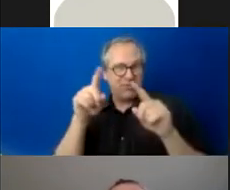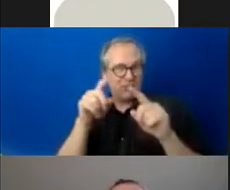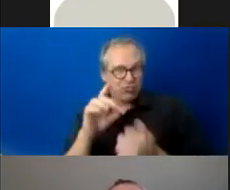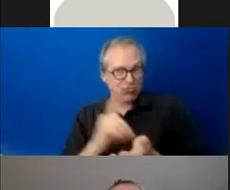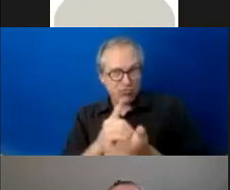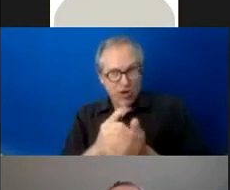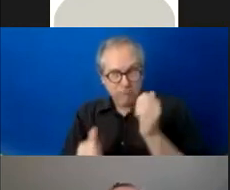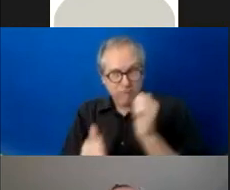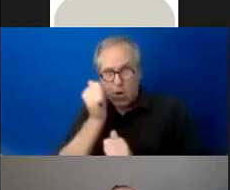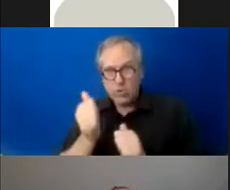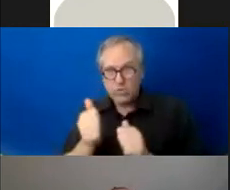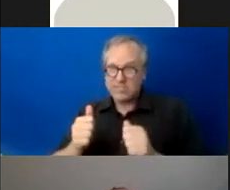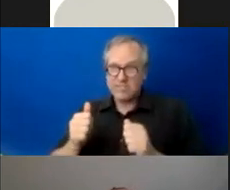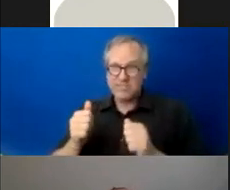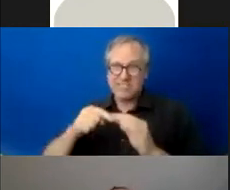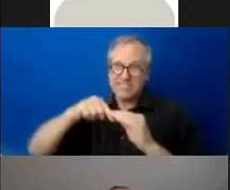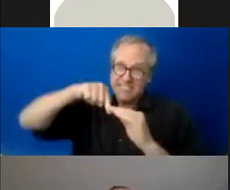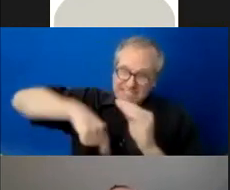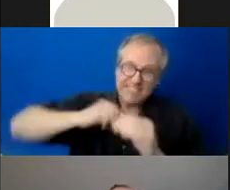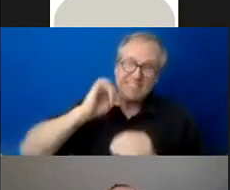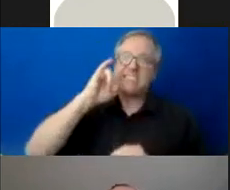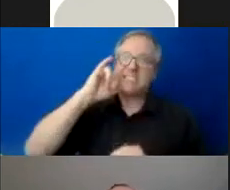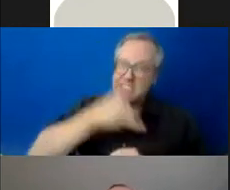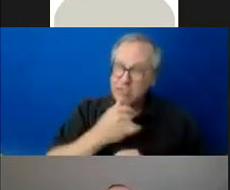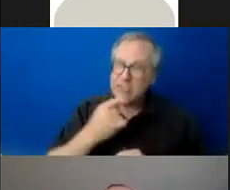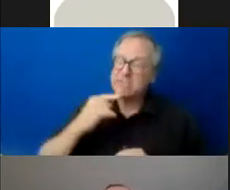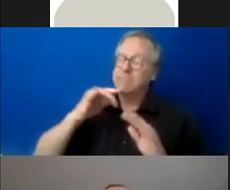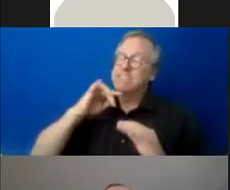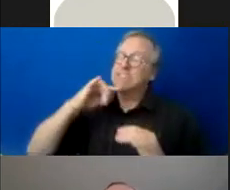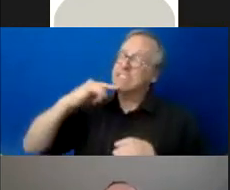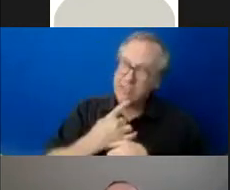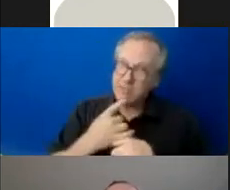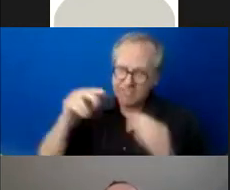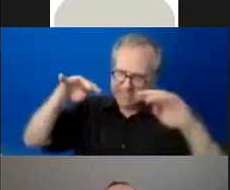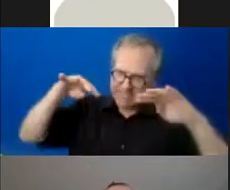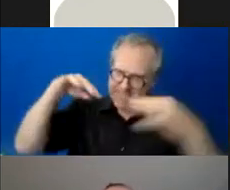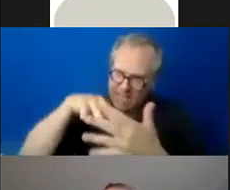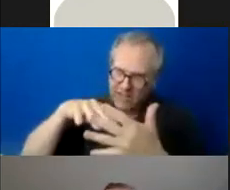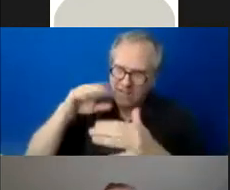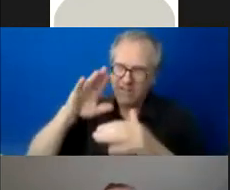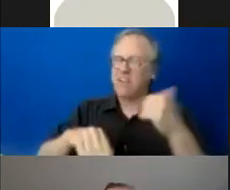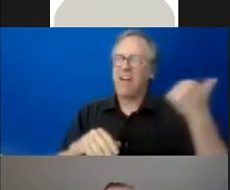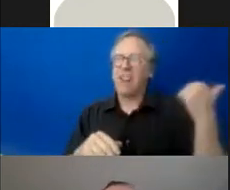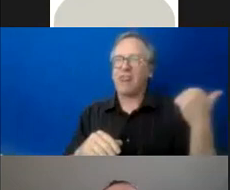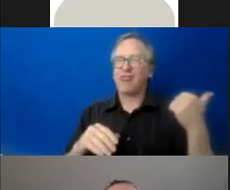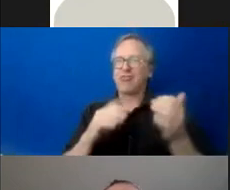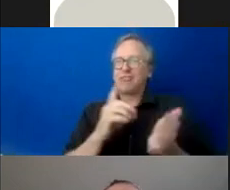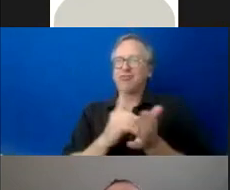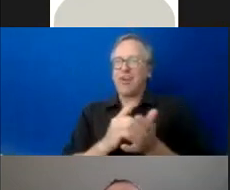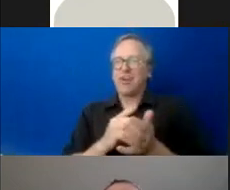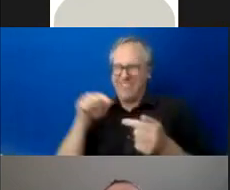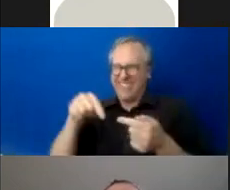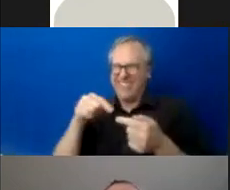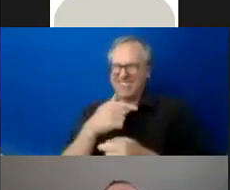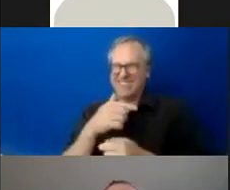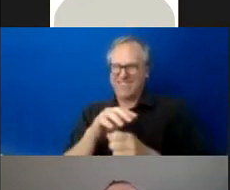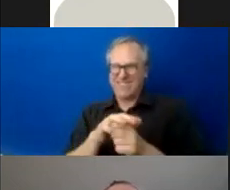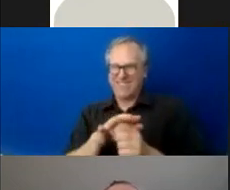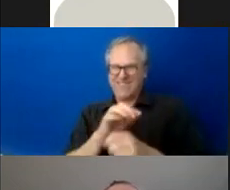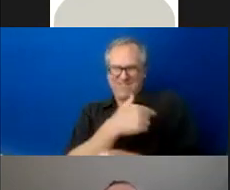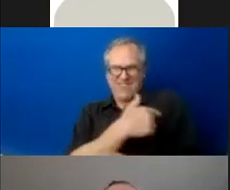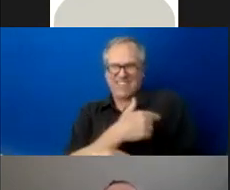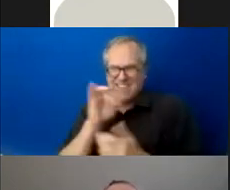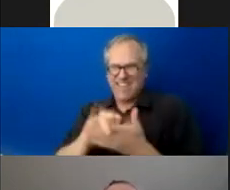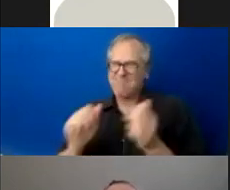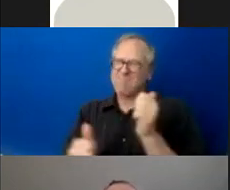vaccines. What about side effects? Some people don't have any side effects at all. Common side effects that have been reported for